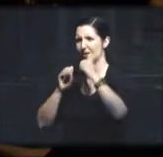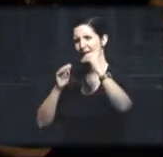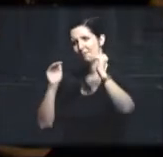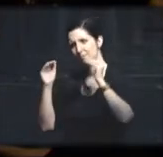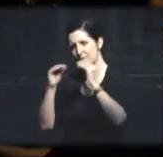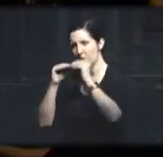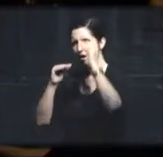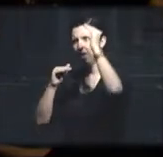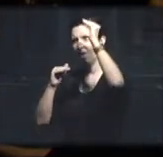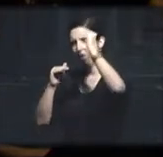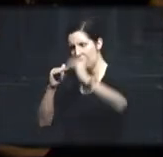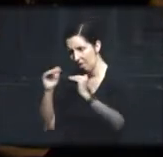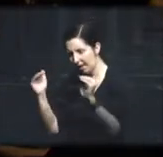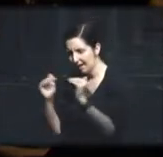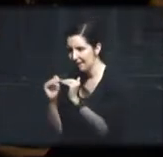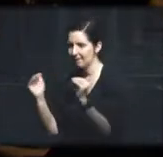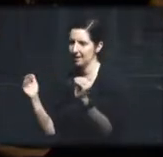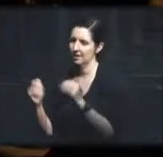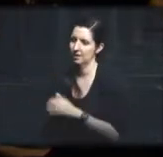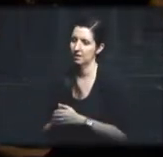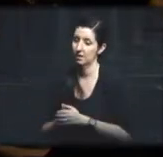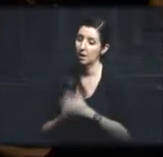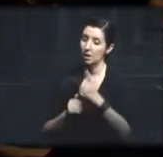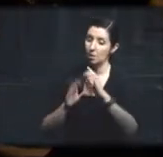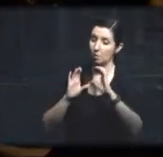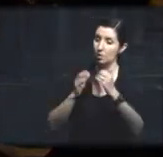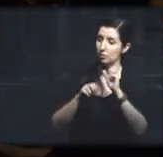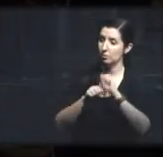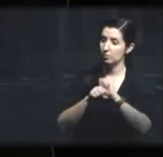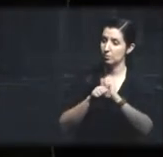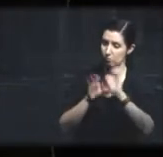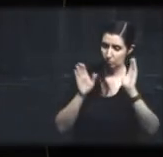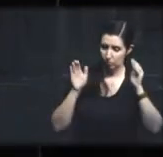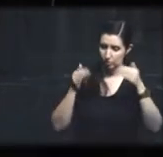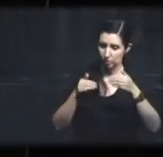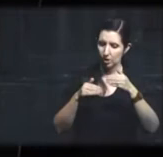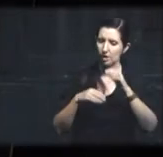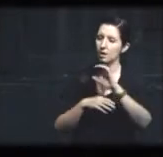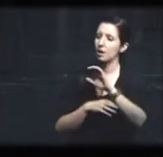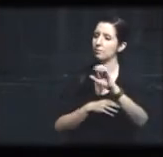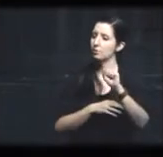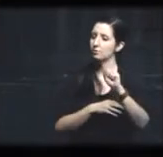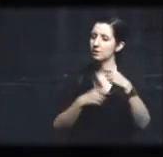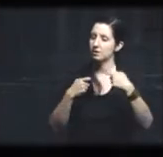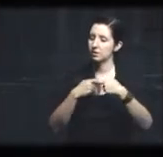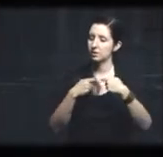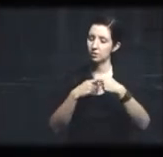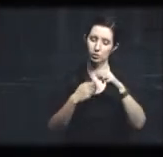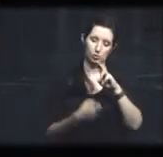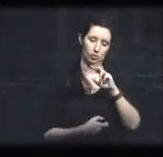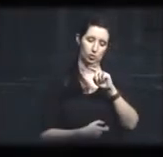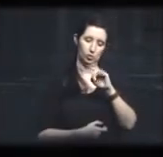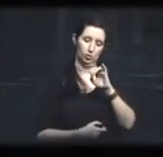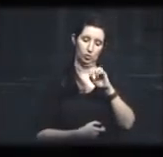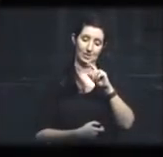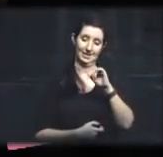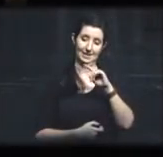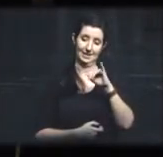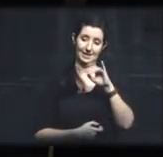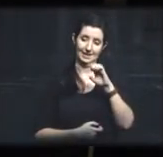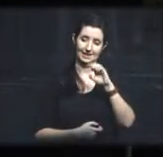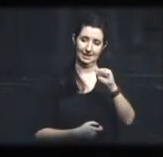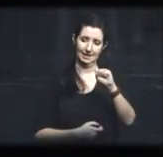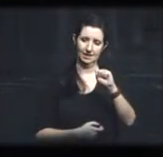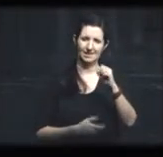the summer intensive program. One group worked on Colorado Springs Utilities issue around trying to smooth out demand of